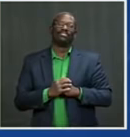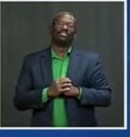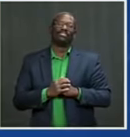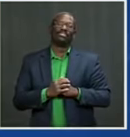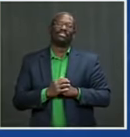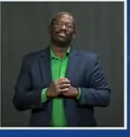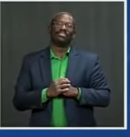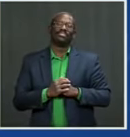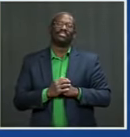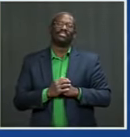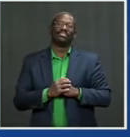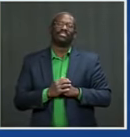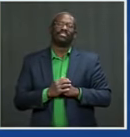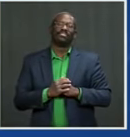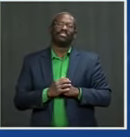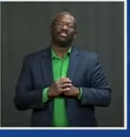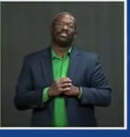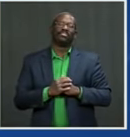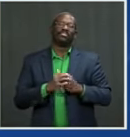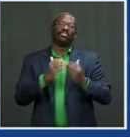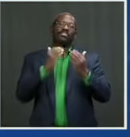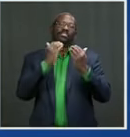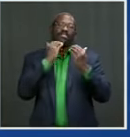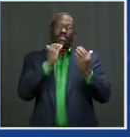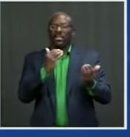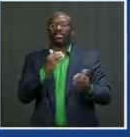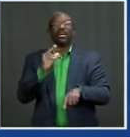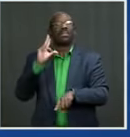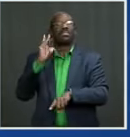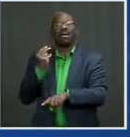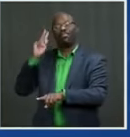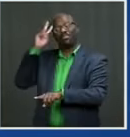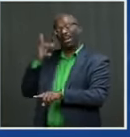Well, thank you, Madam Vice President.